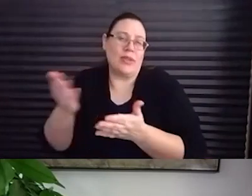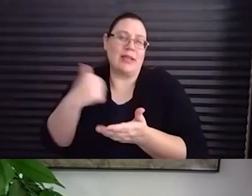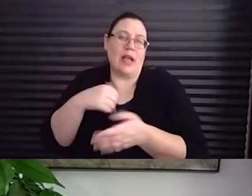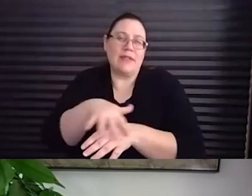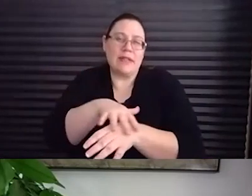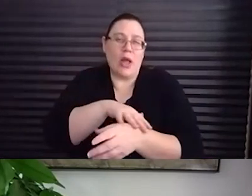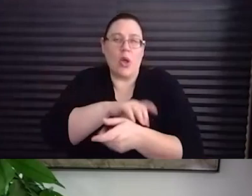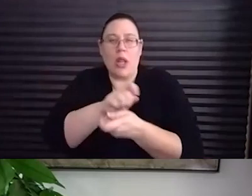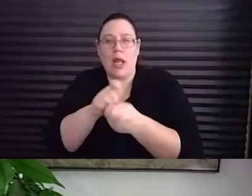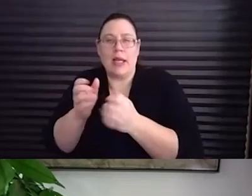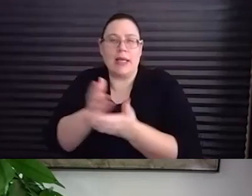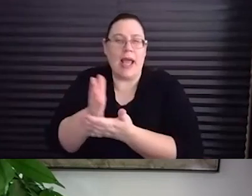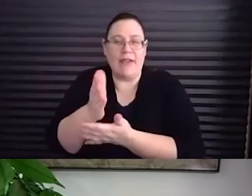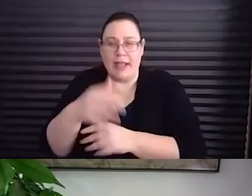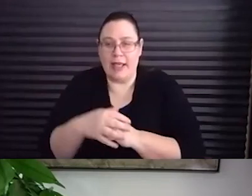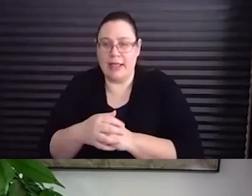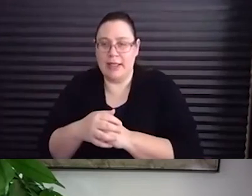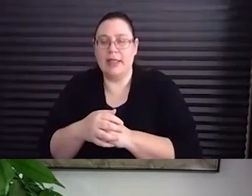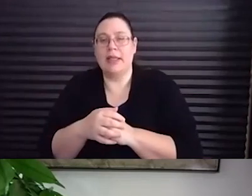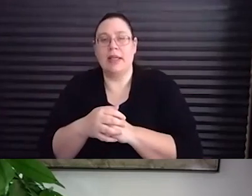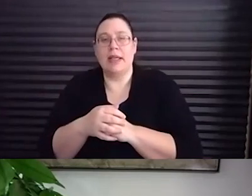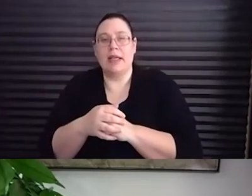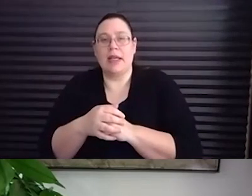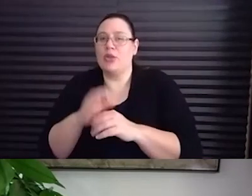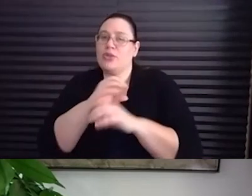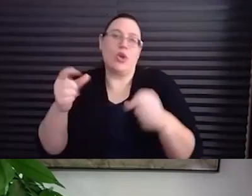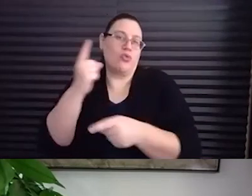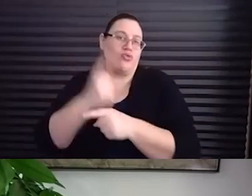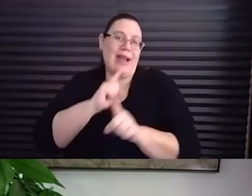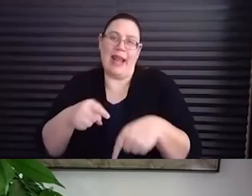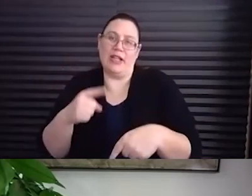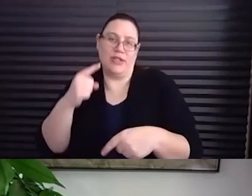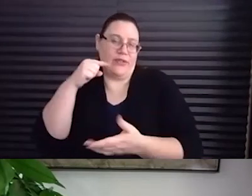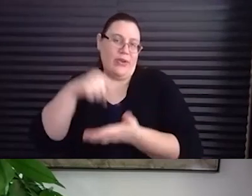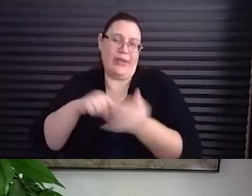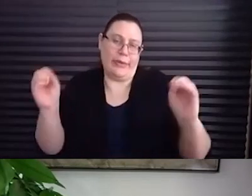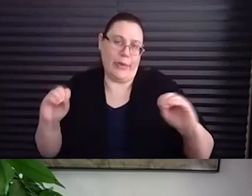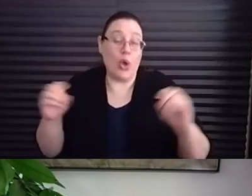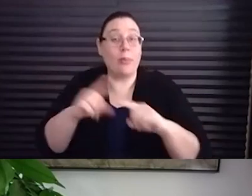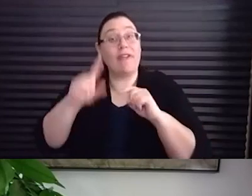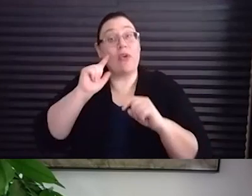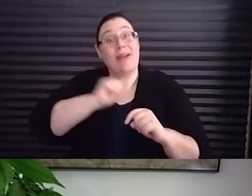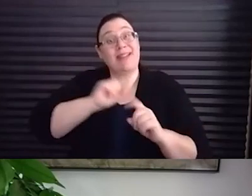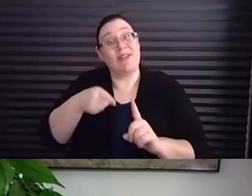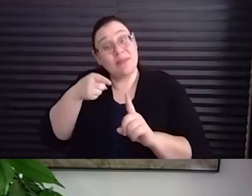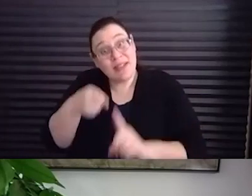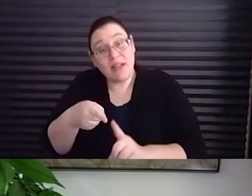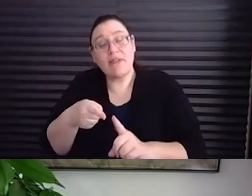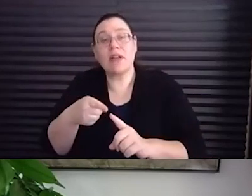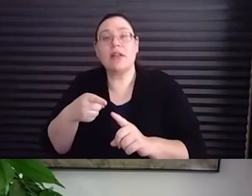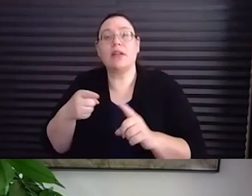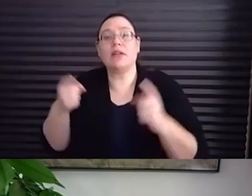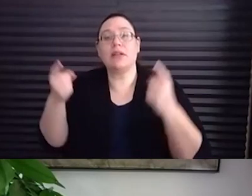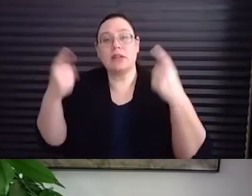just navigated as well. And I think, you know, there's no right answer when it comes to something like this, but for myself, particularly when it came